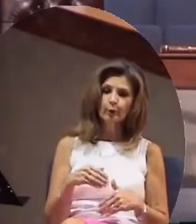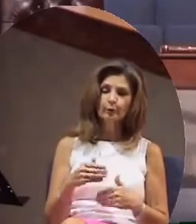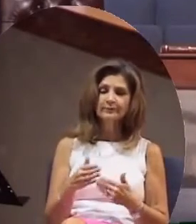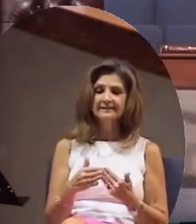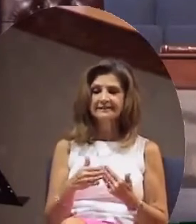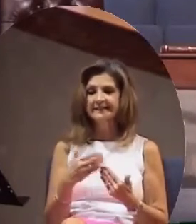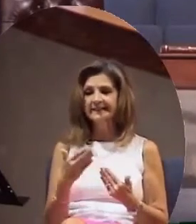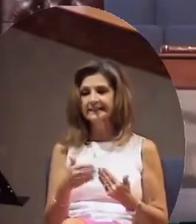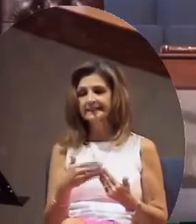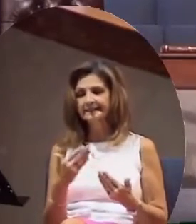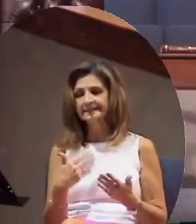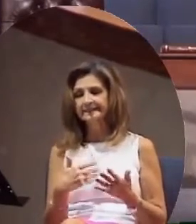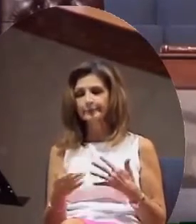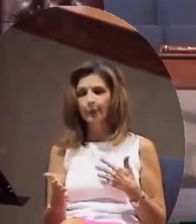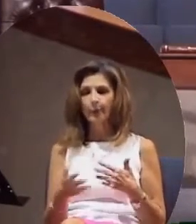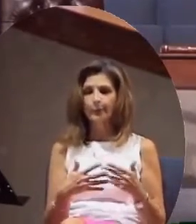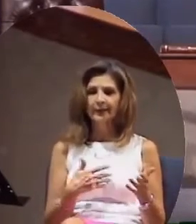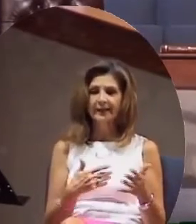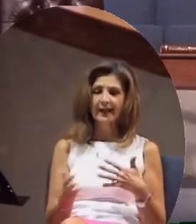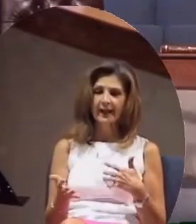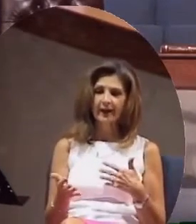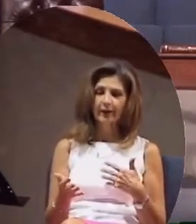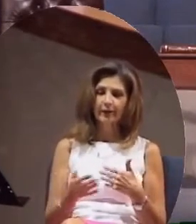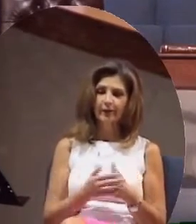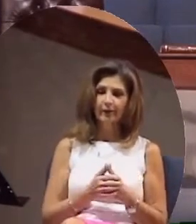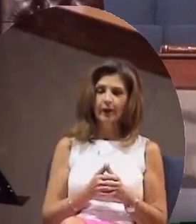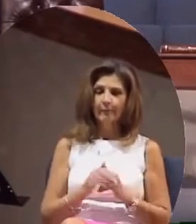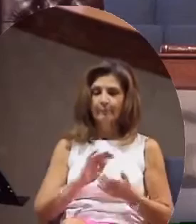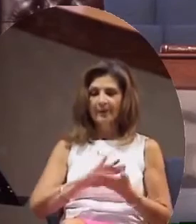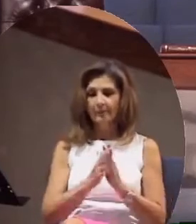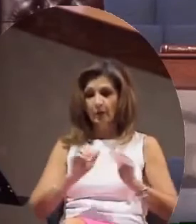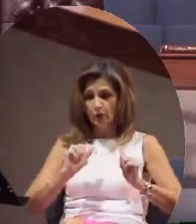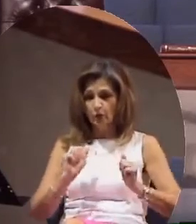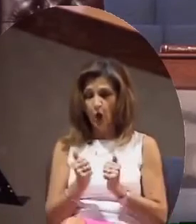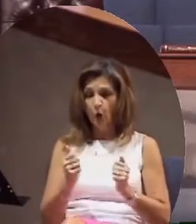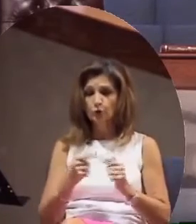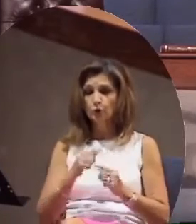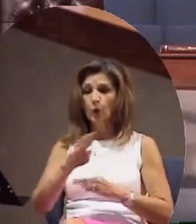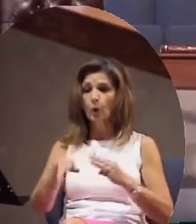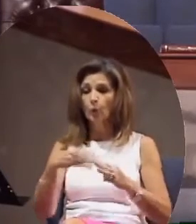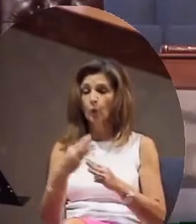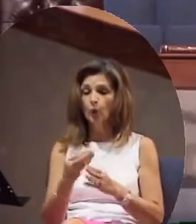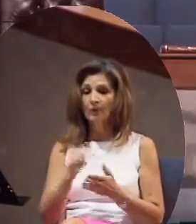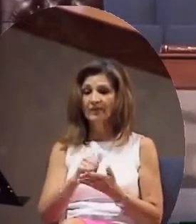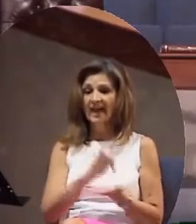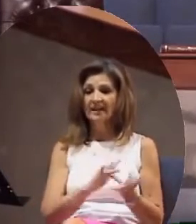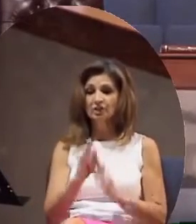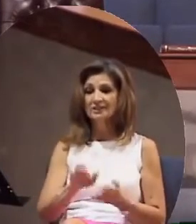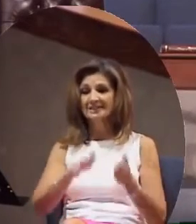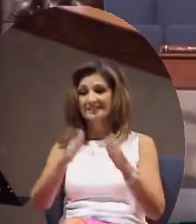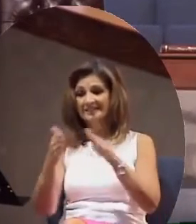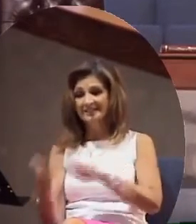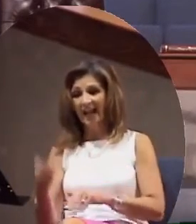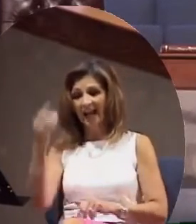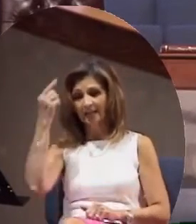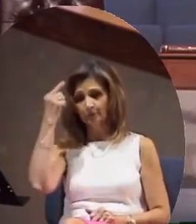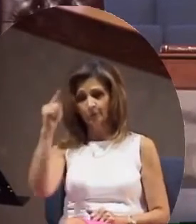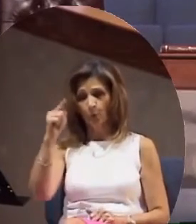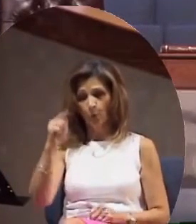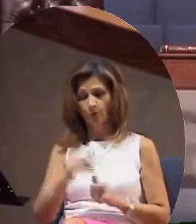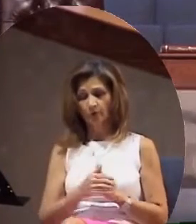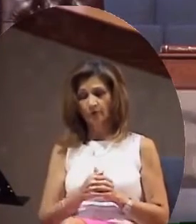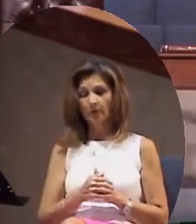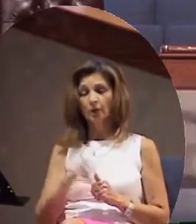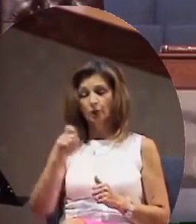eased at Zion, becoming careless and cold towards a world that Jesus died for. Yes. Amen. You